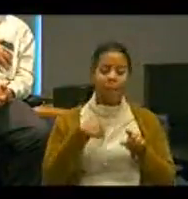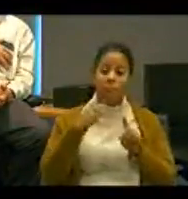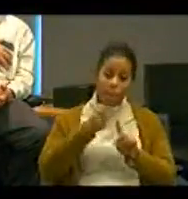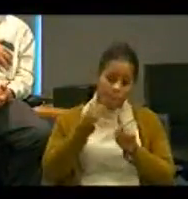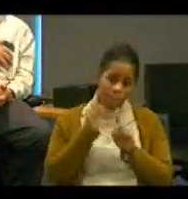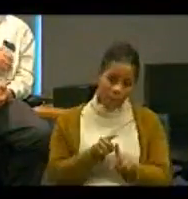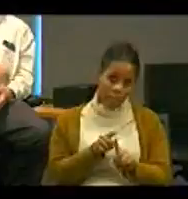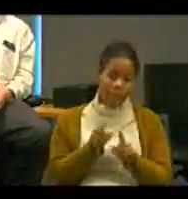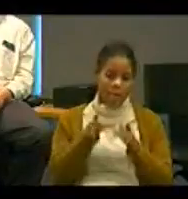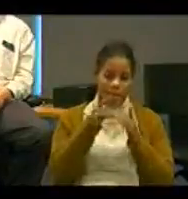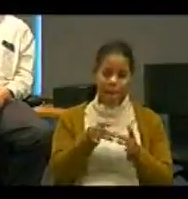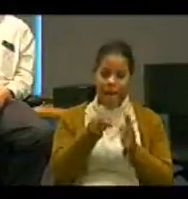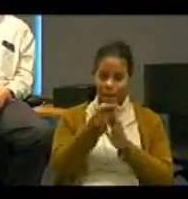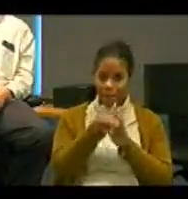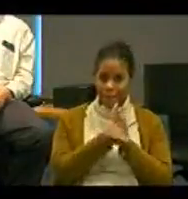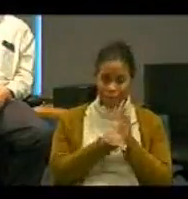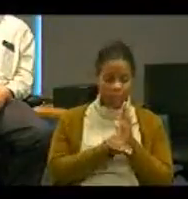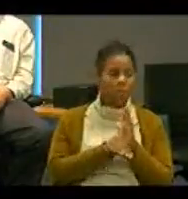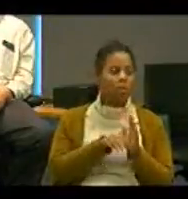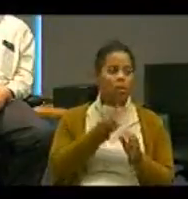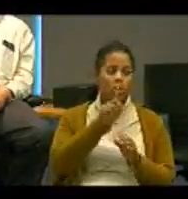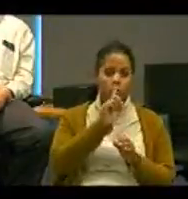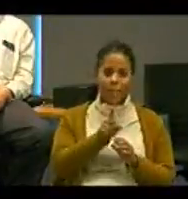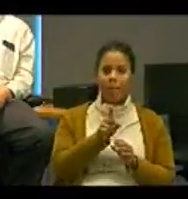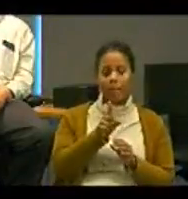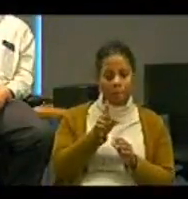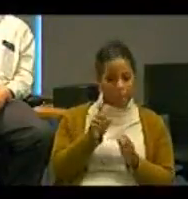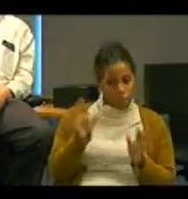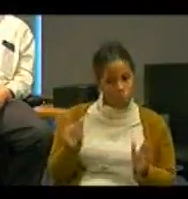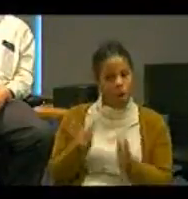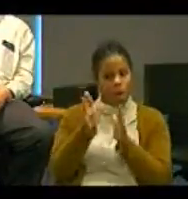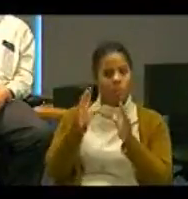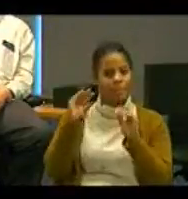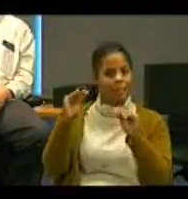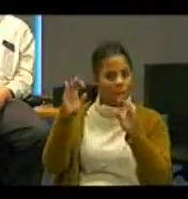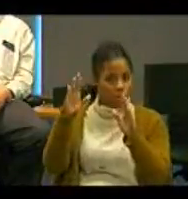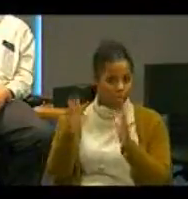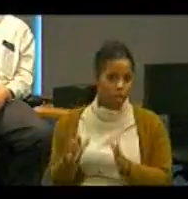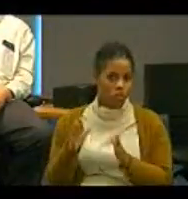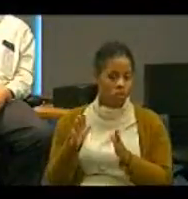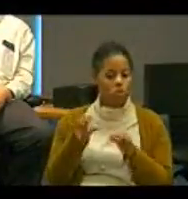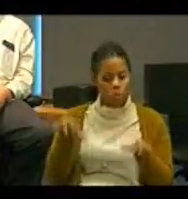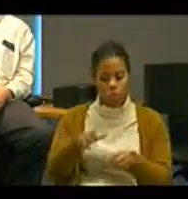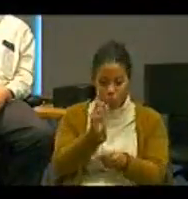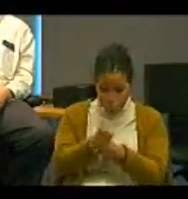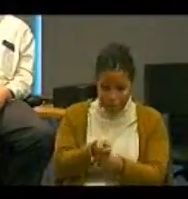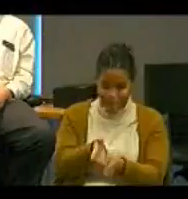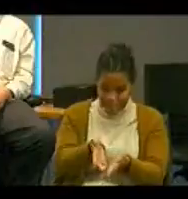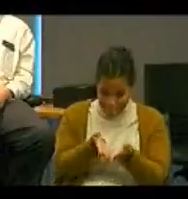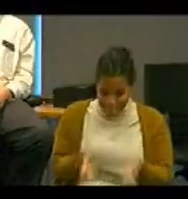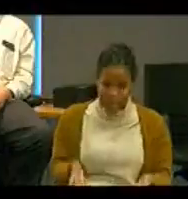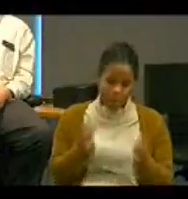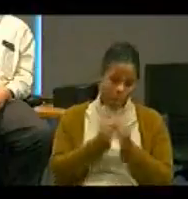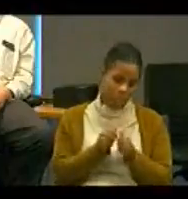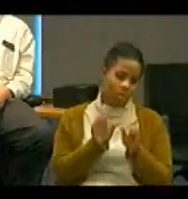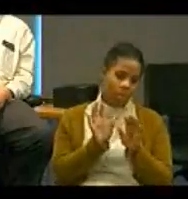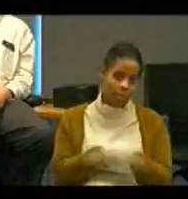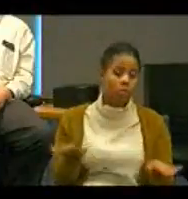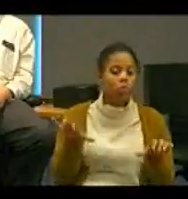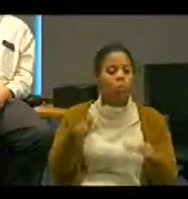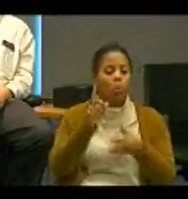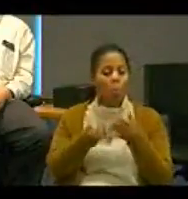guidance prompts educators to do the right thing by kids, to do what works. And if something